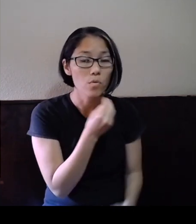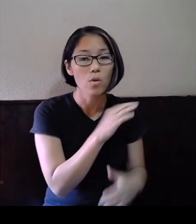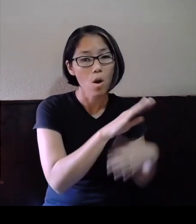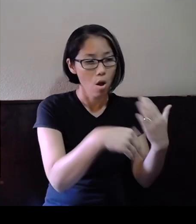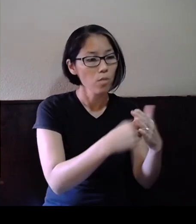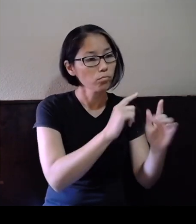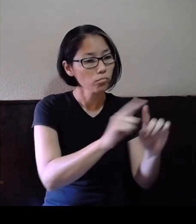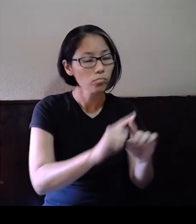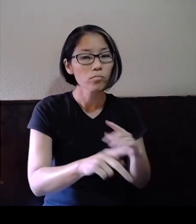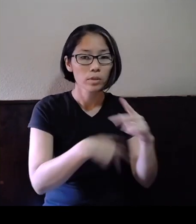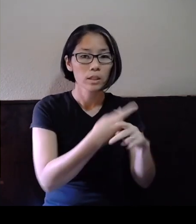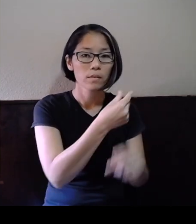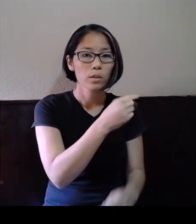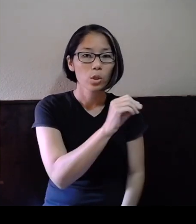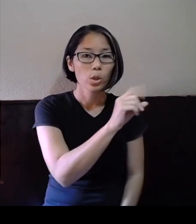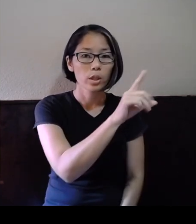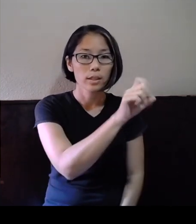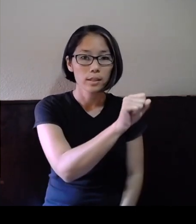all kinds of goods.